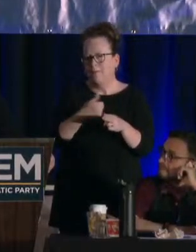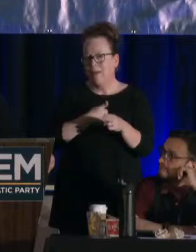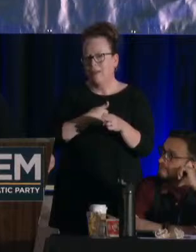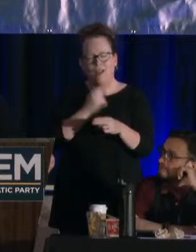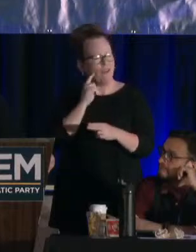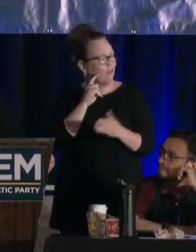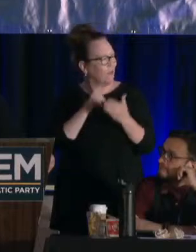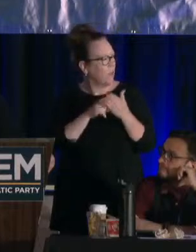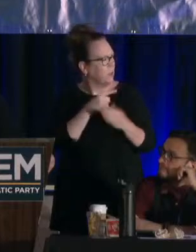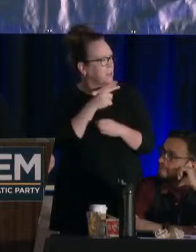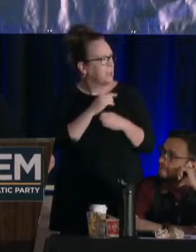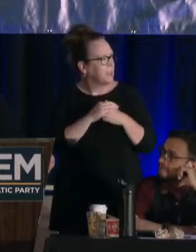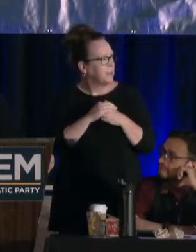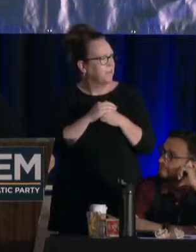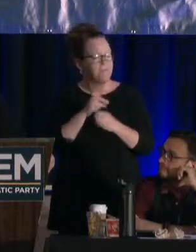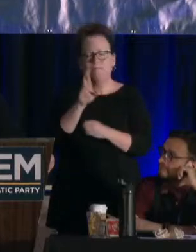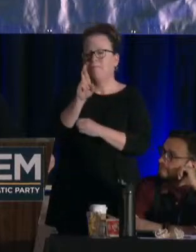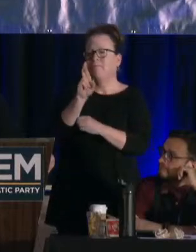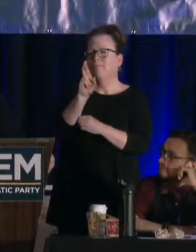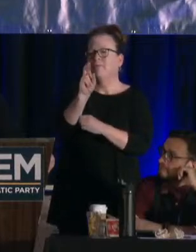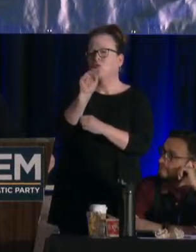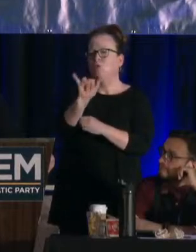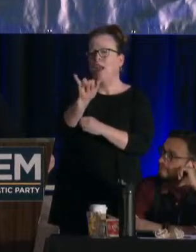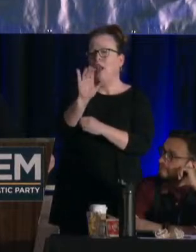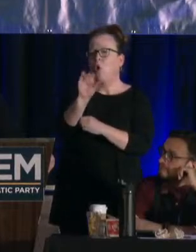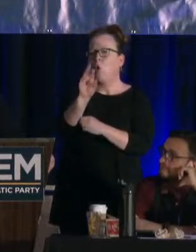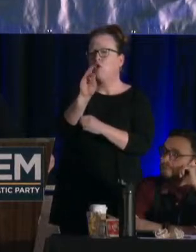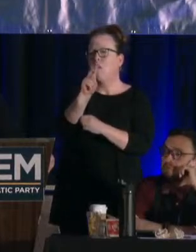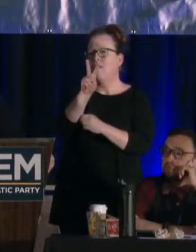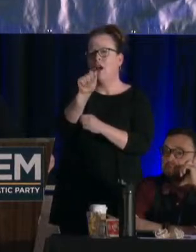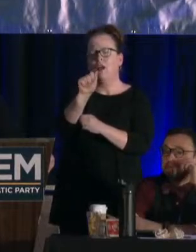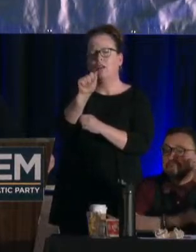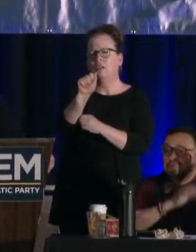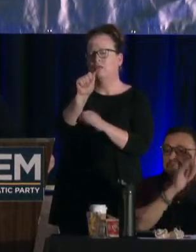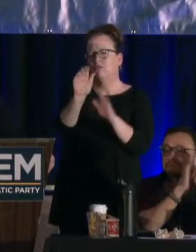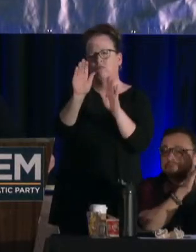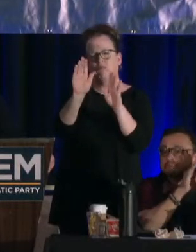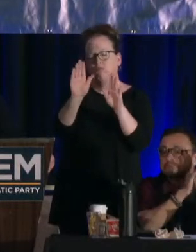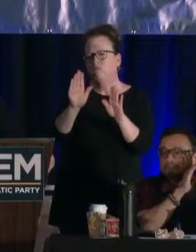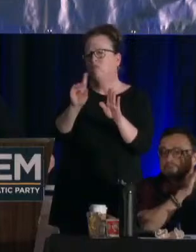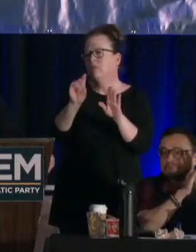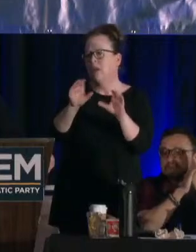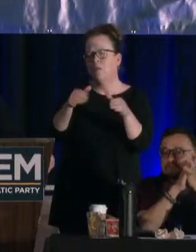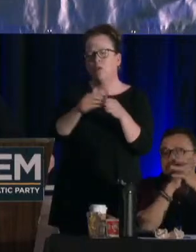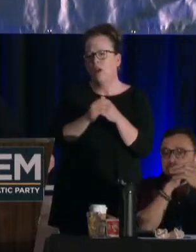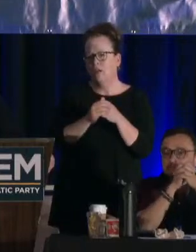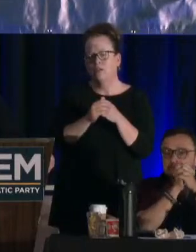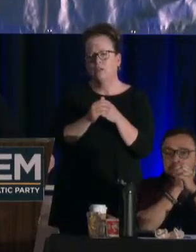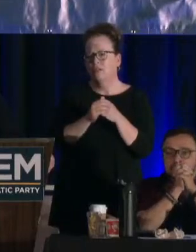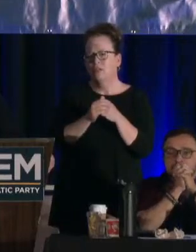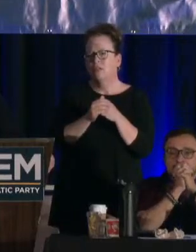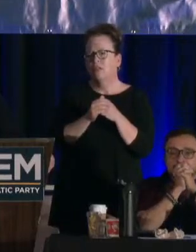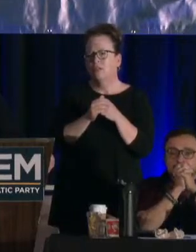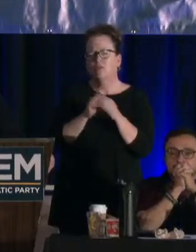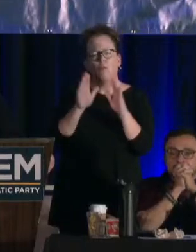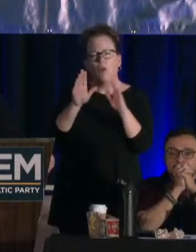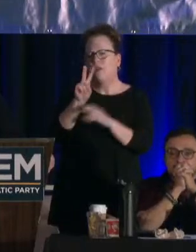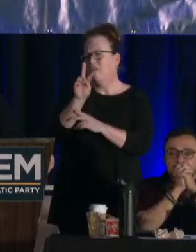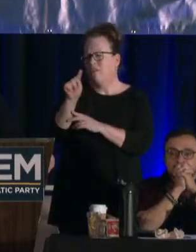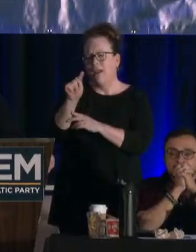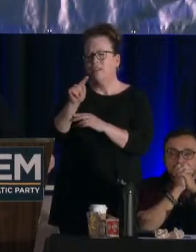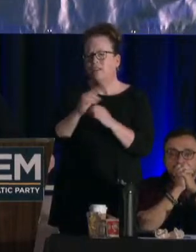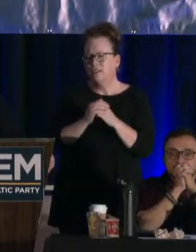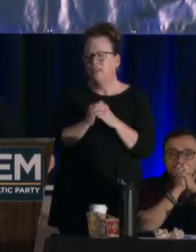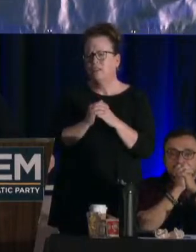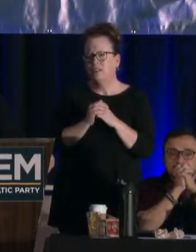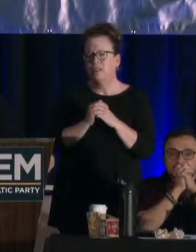noticed. Ray Cordova, who was a great veteran, a great Democrat, Southern